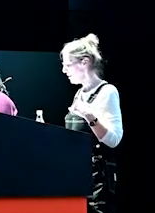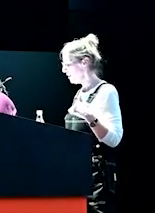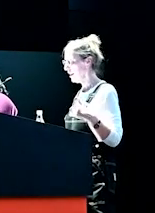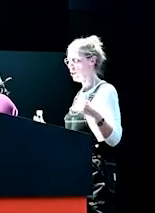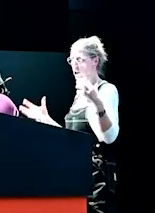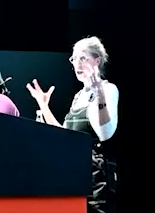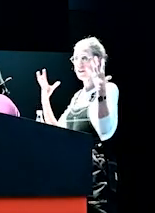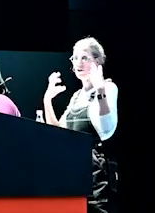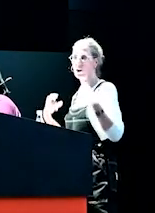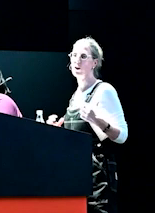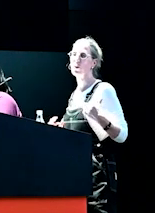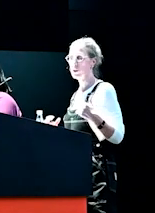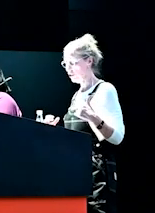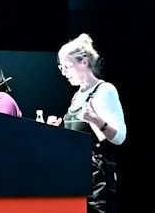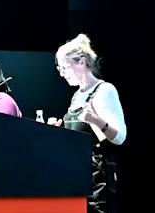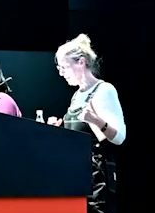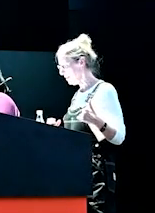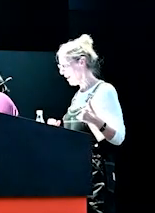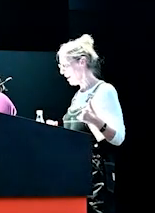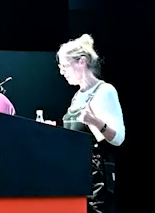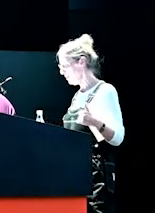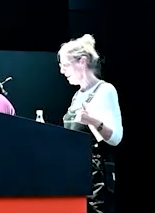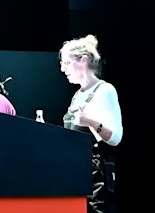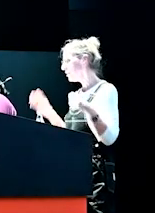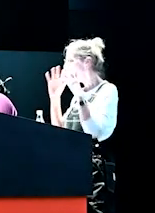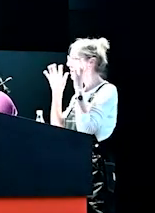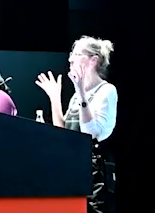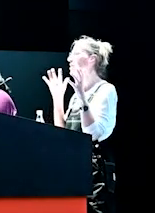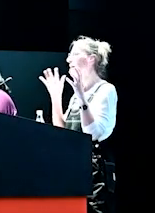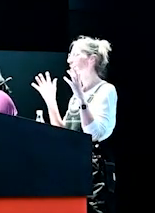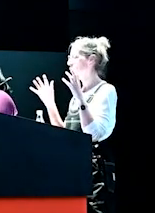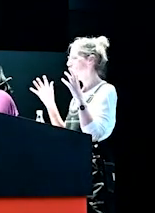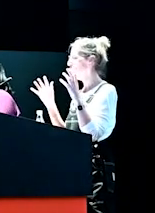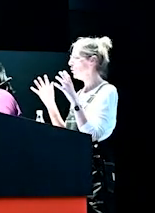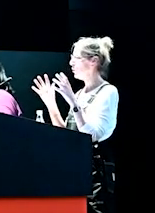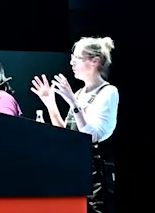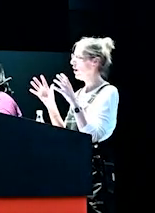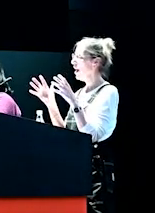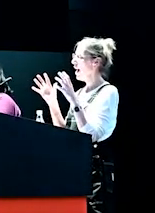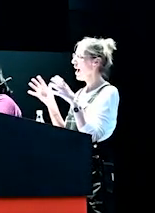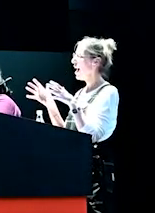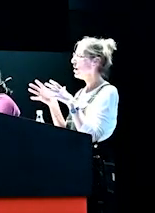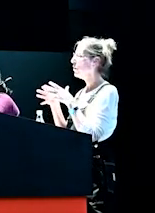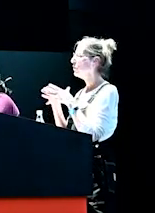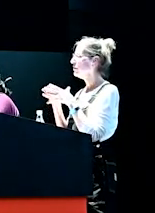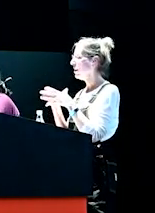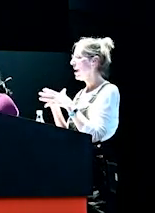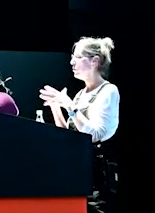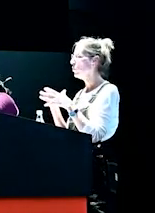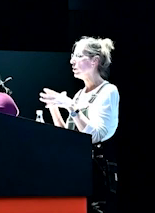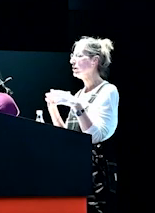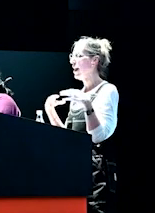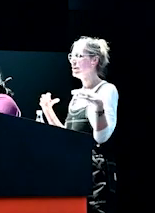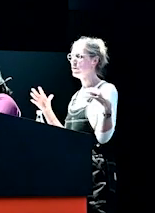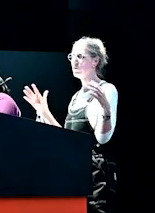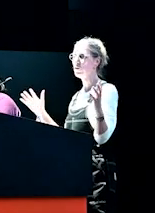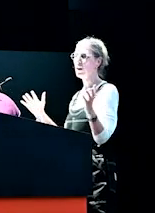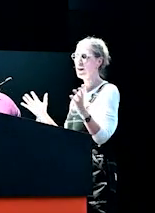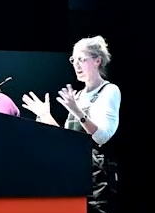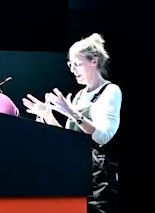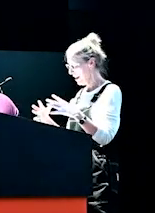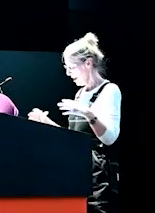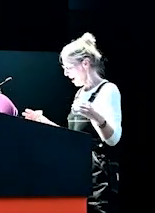and effect, like as though you were just slimed. Like there had to be a logic to how slime worked as